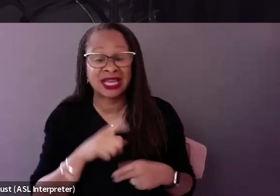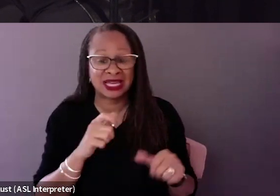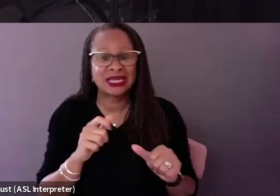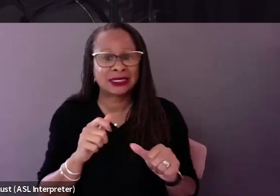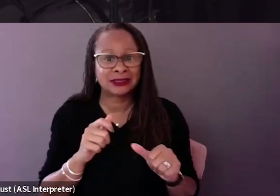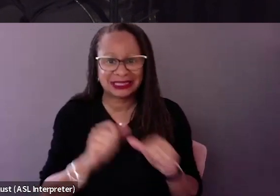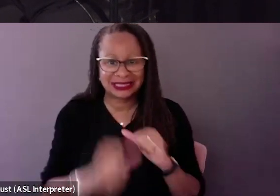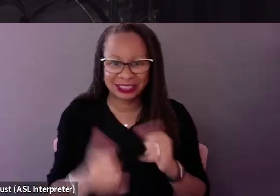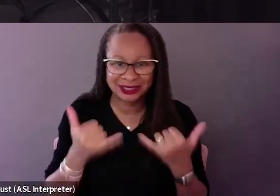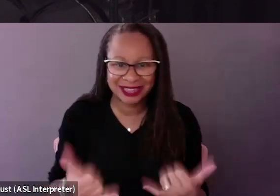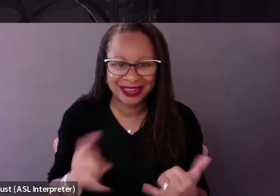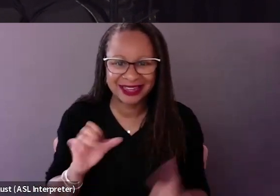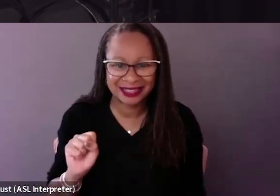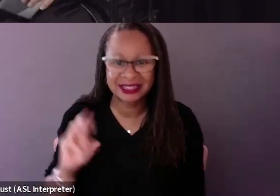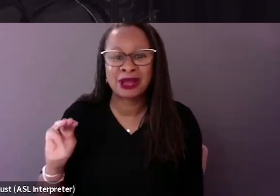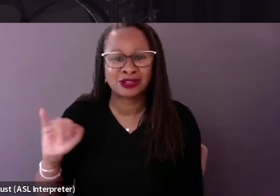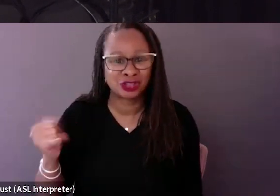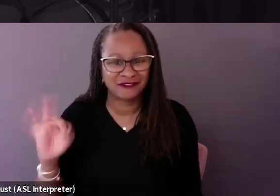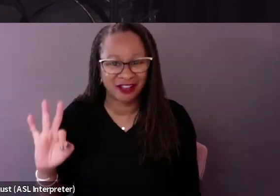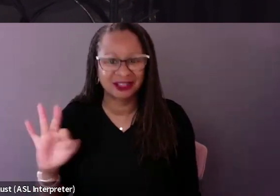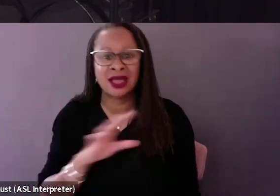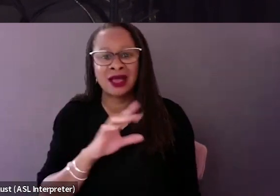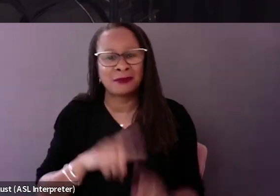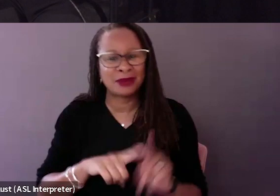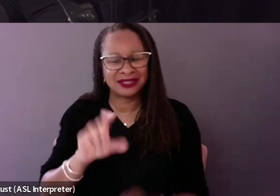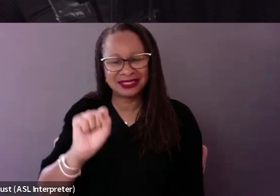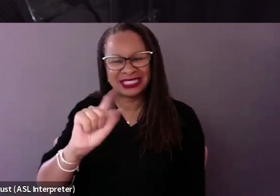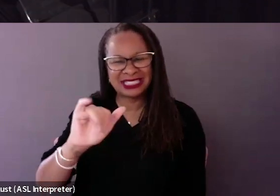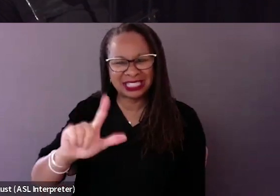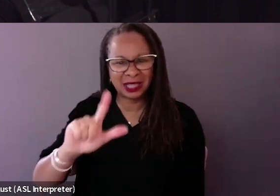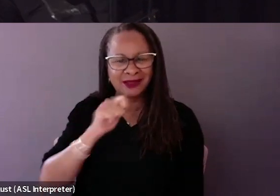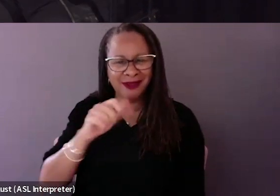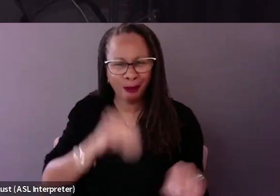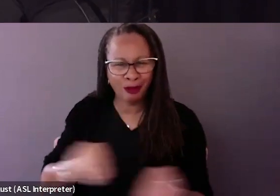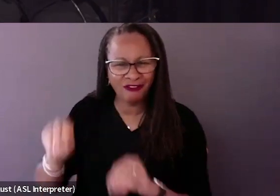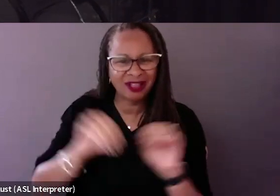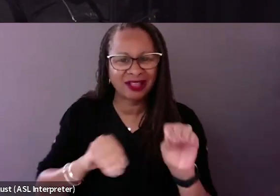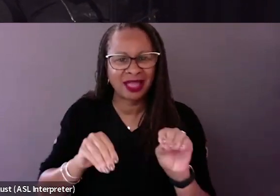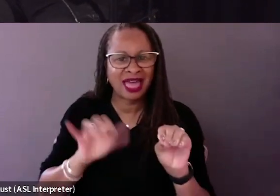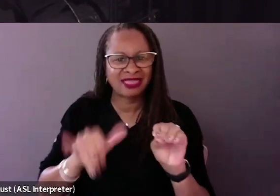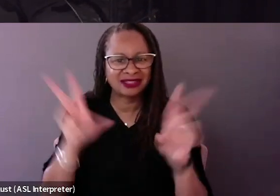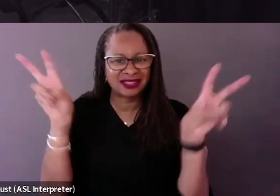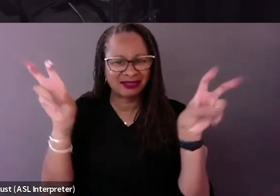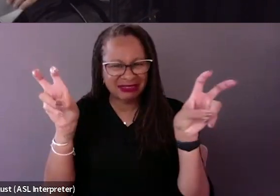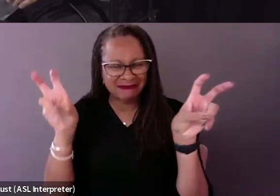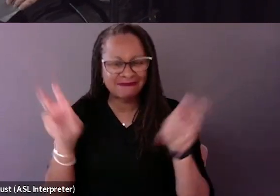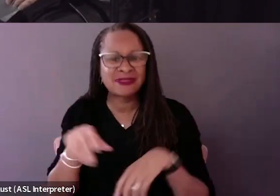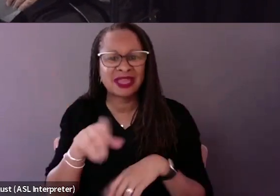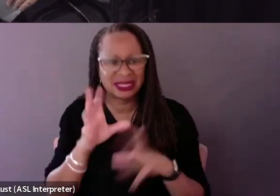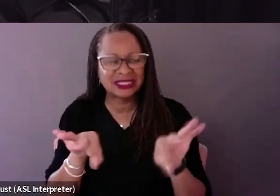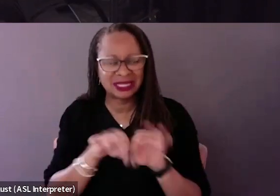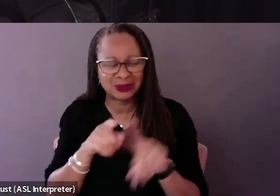J. Fox, but also stillness. I mean, that's certainly thematically is key to